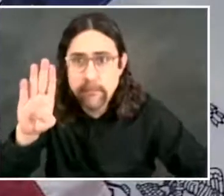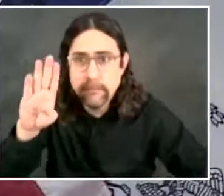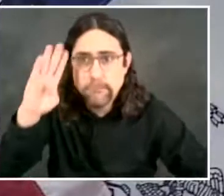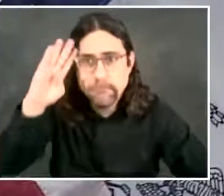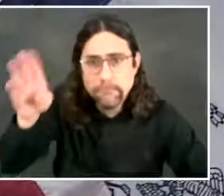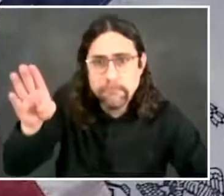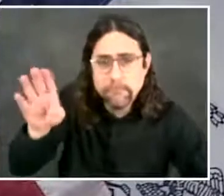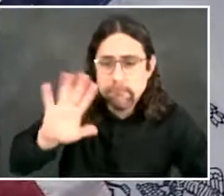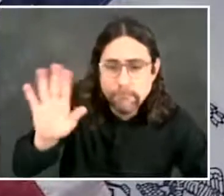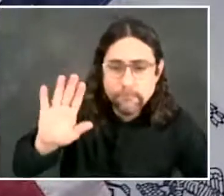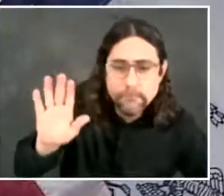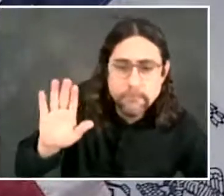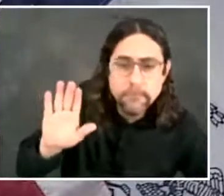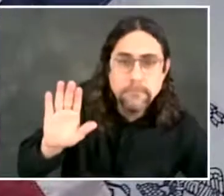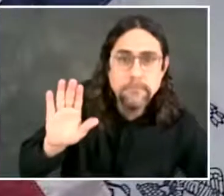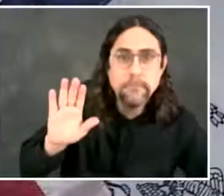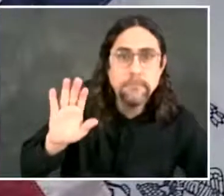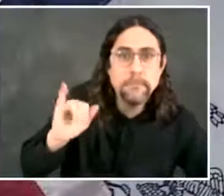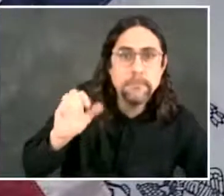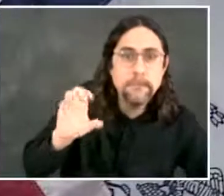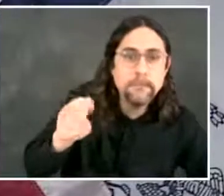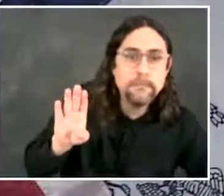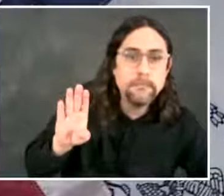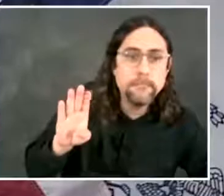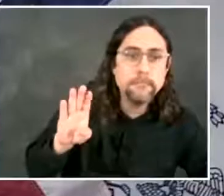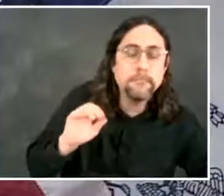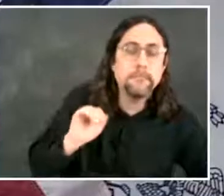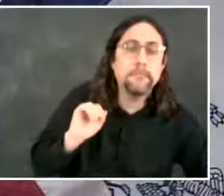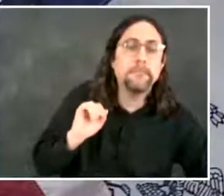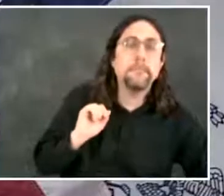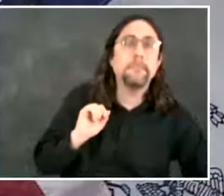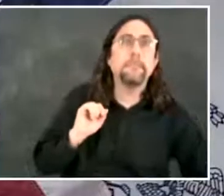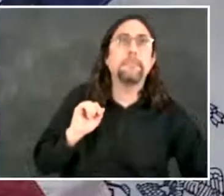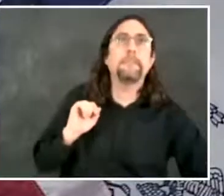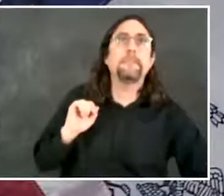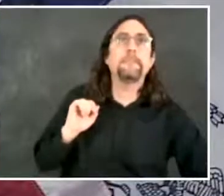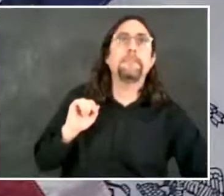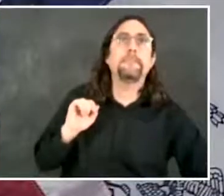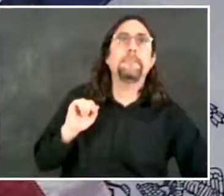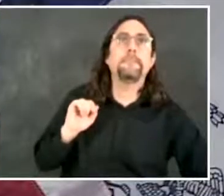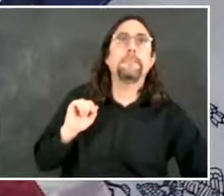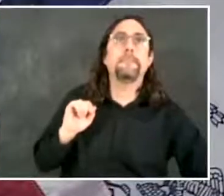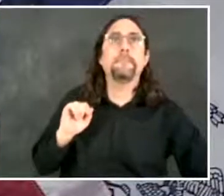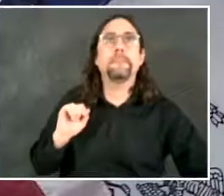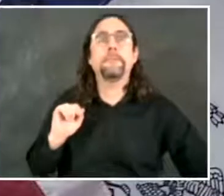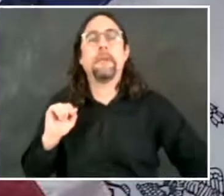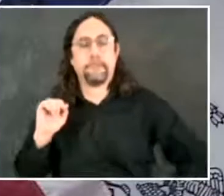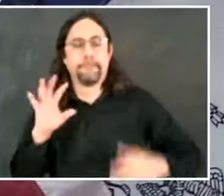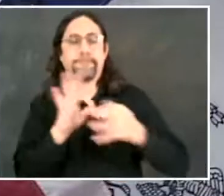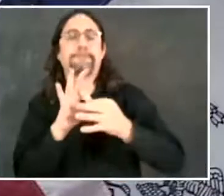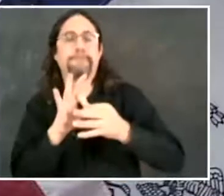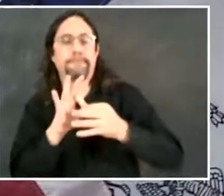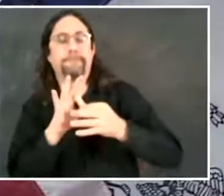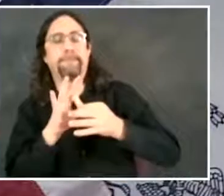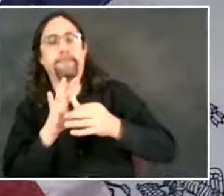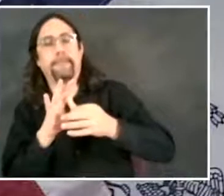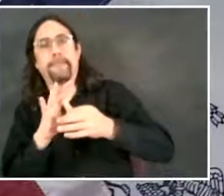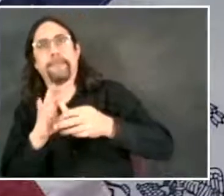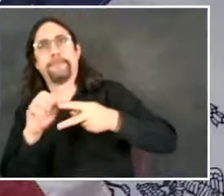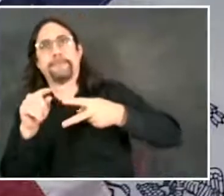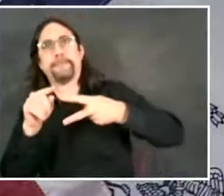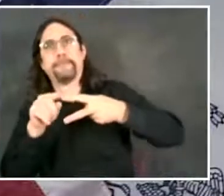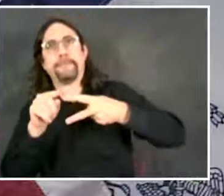Would first of all take in consideration the observant Jews who do not carry IDs